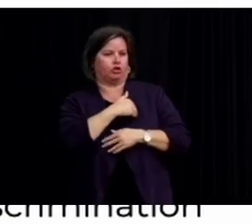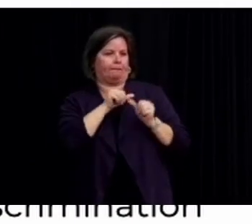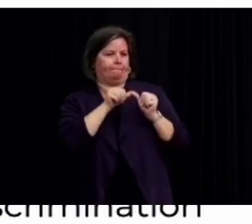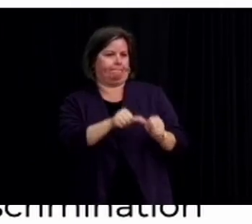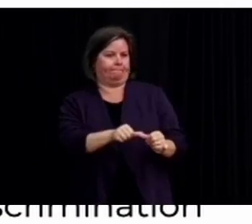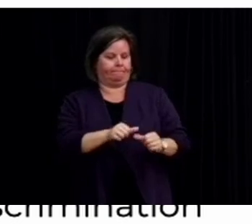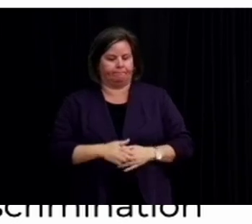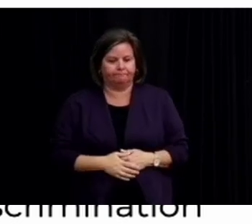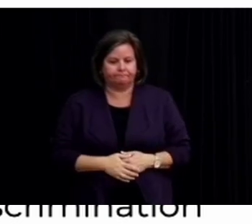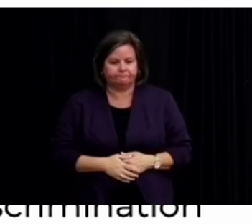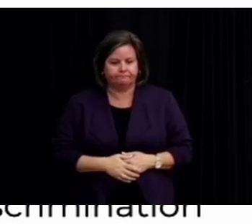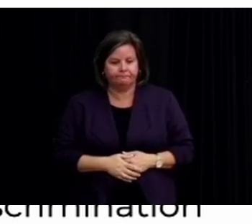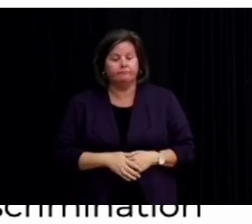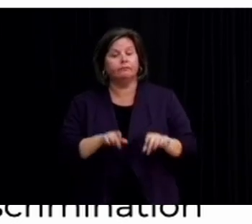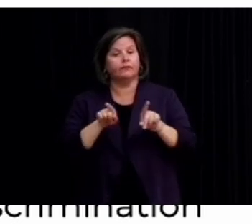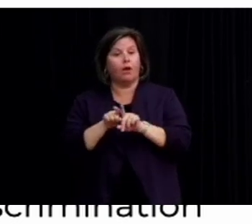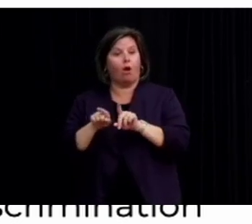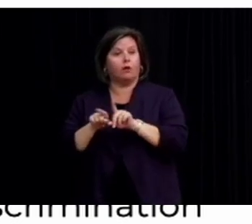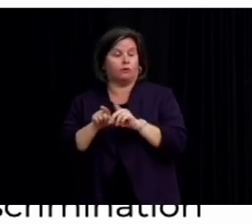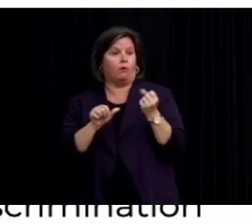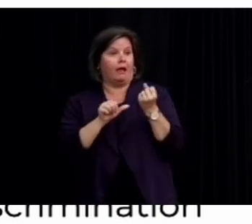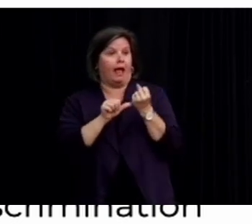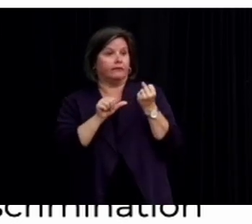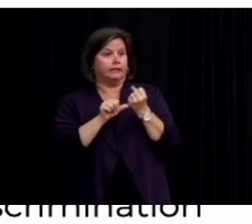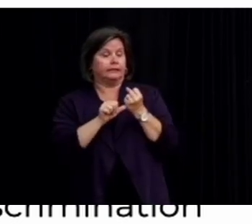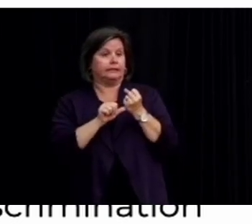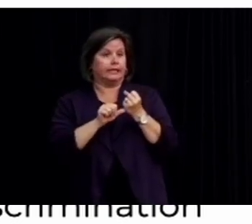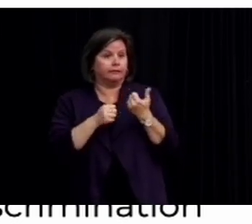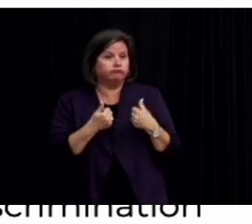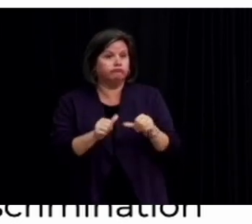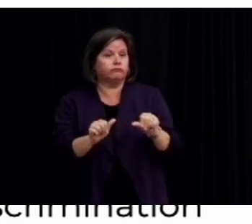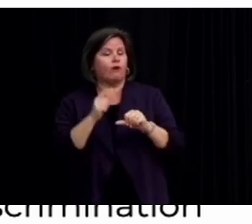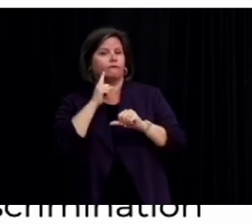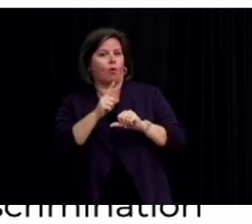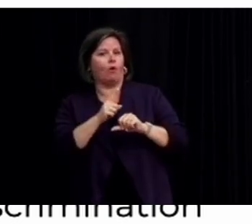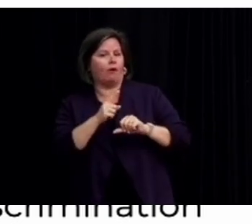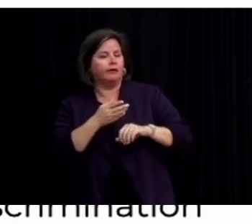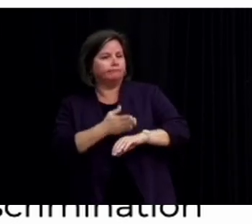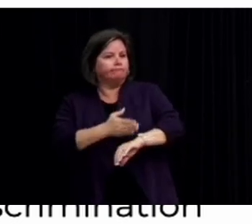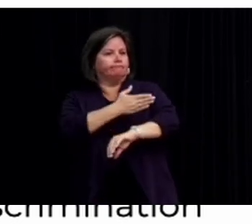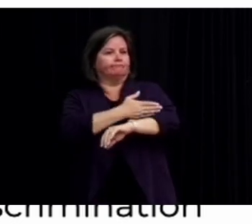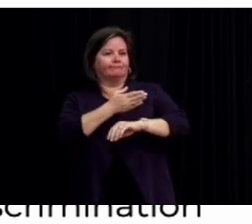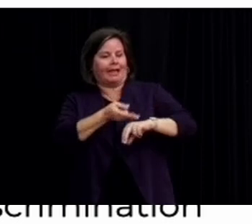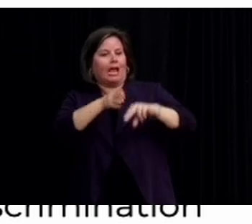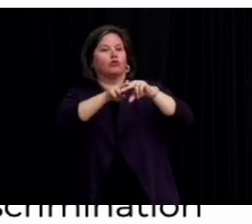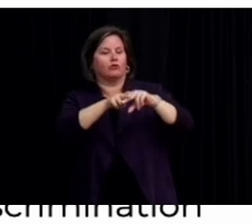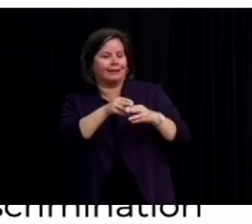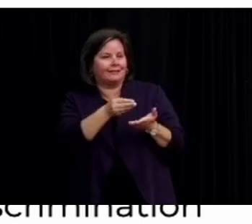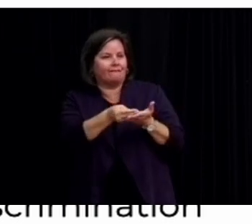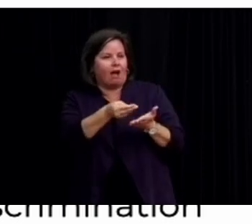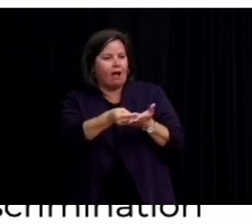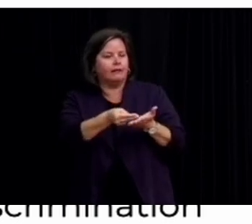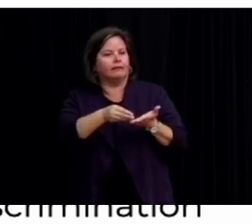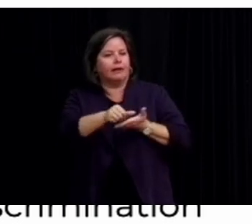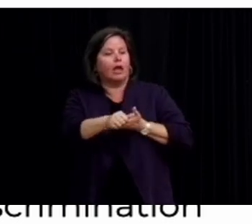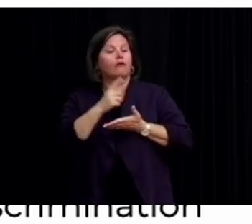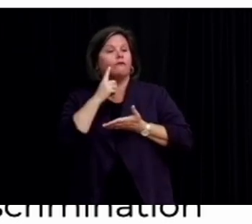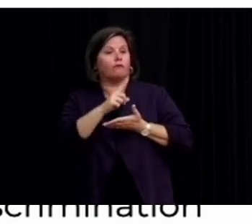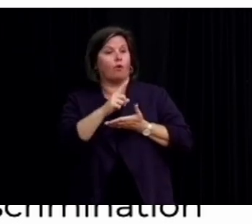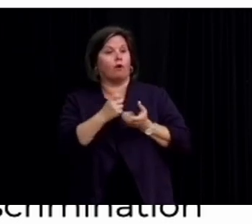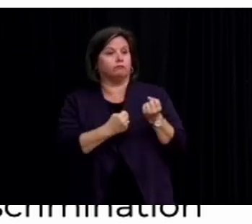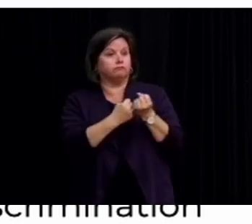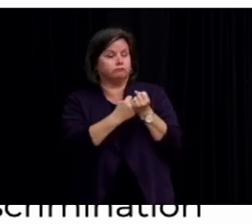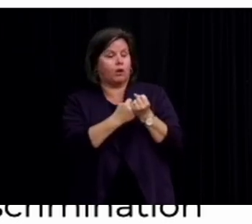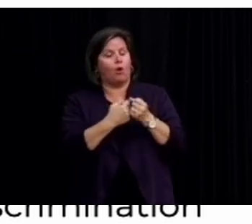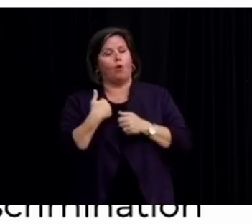advocacy efforts include increased funding for fair housing enforcement. We support the Equality Act, providing